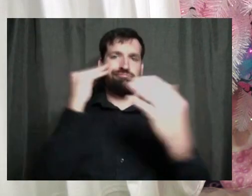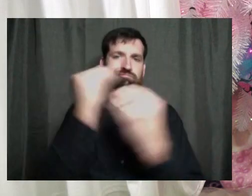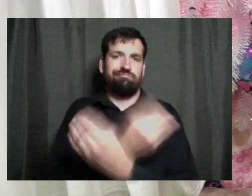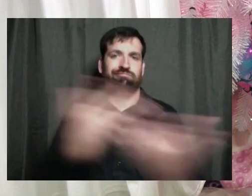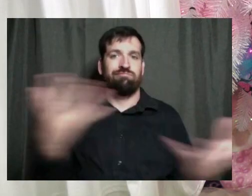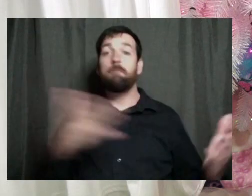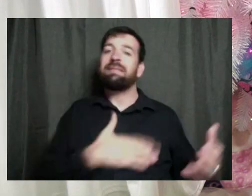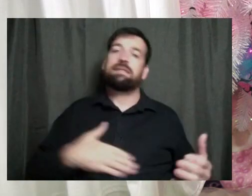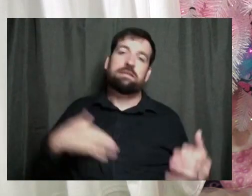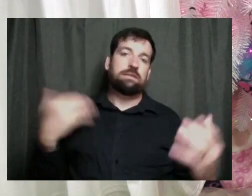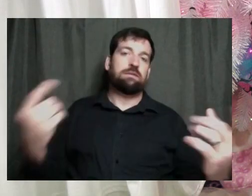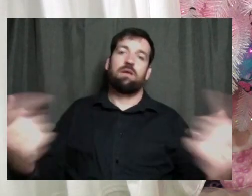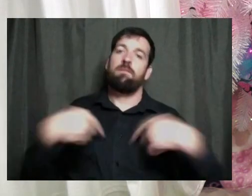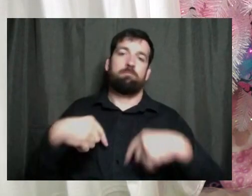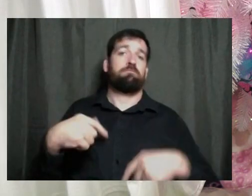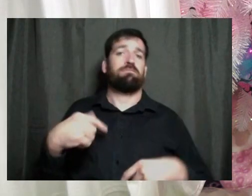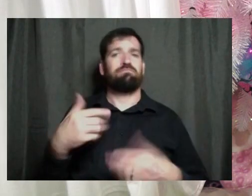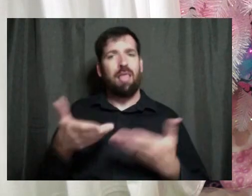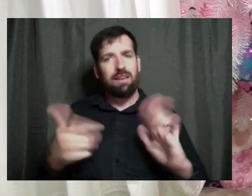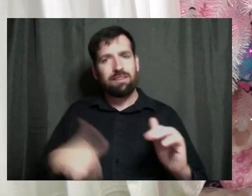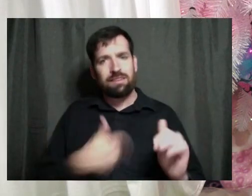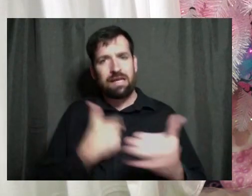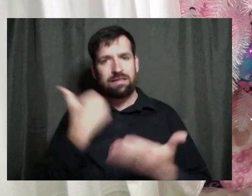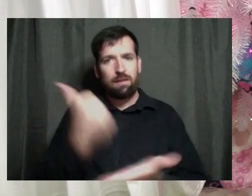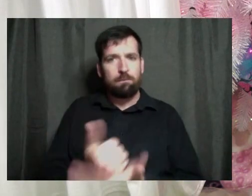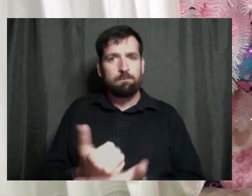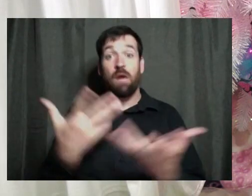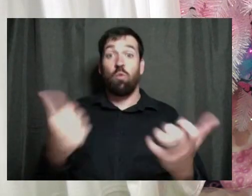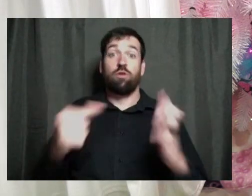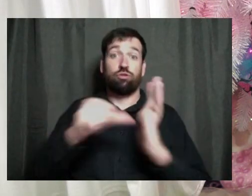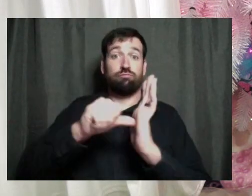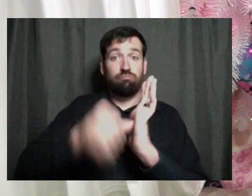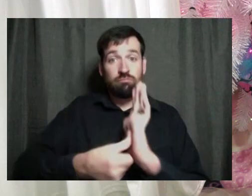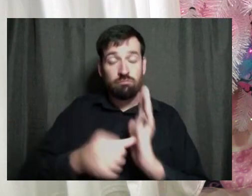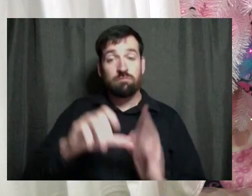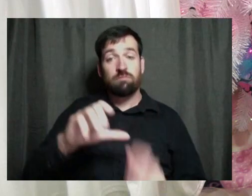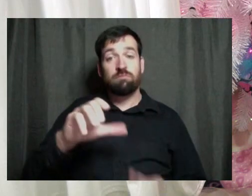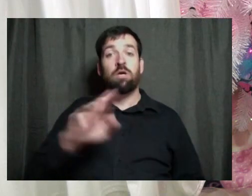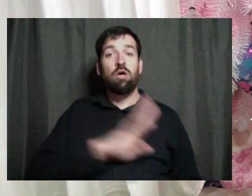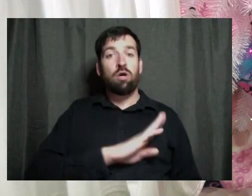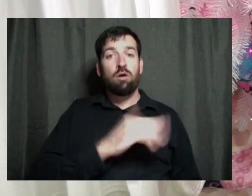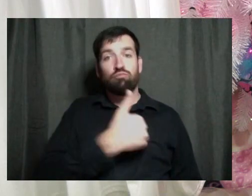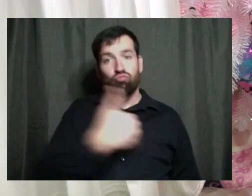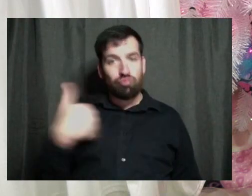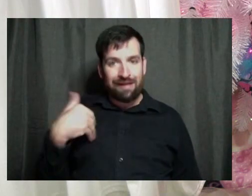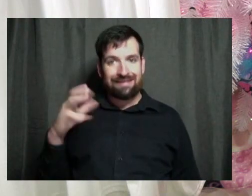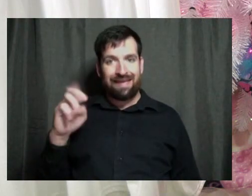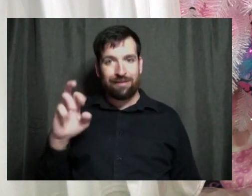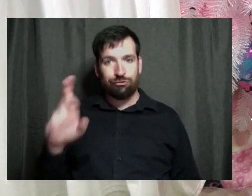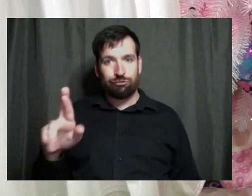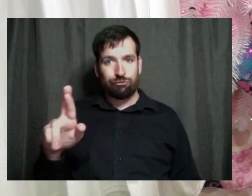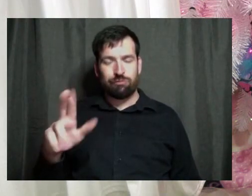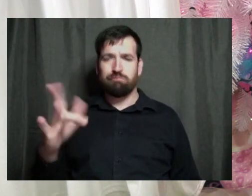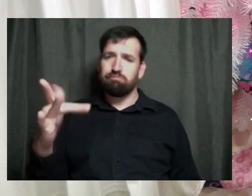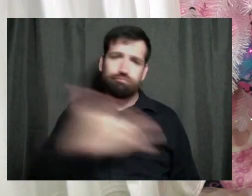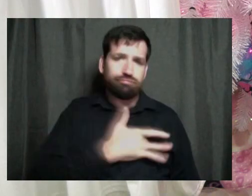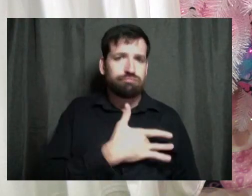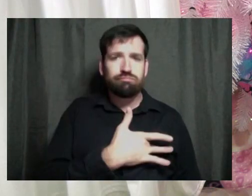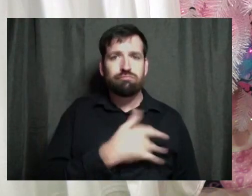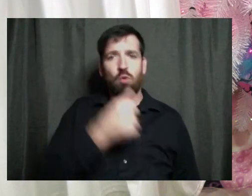help you. One thing I would like to stress, breast cancer strikes at the core of a woman. Her